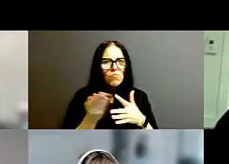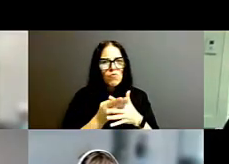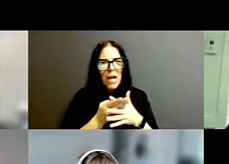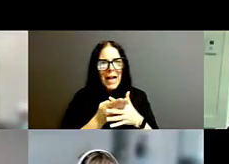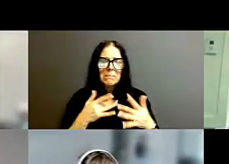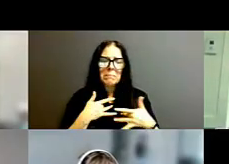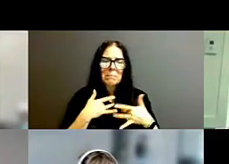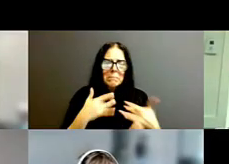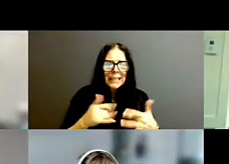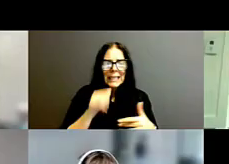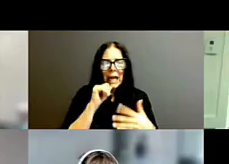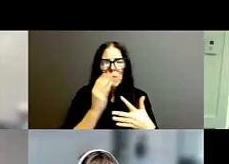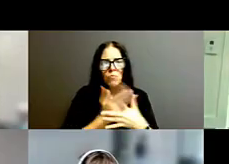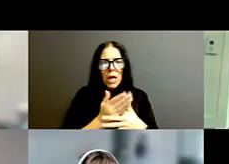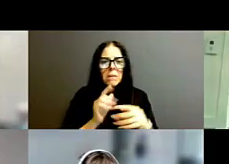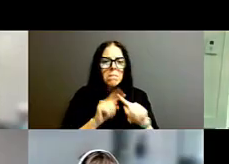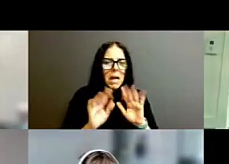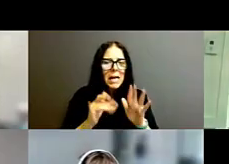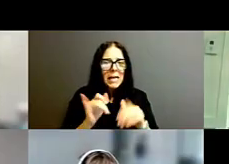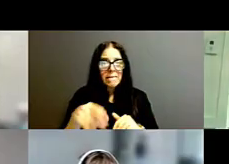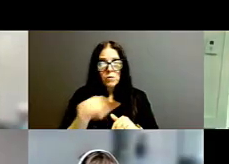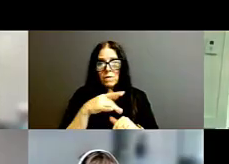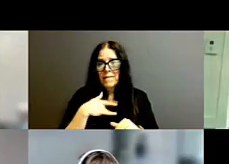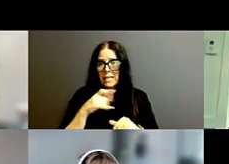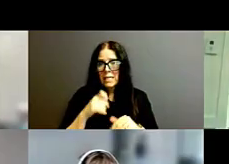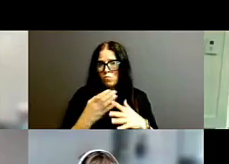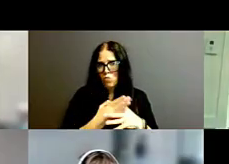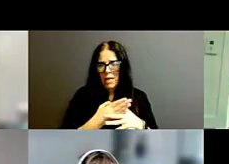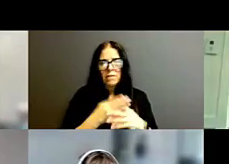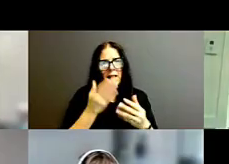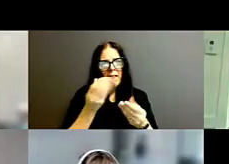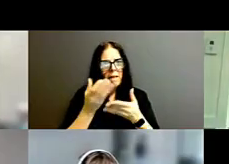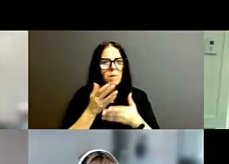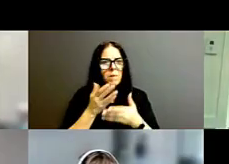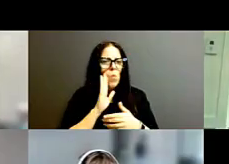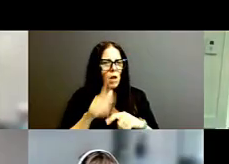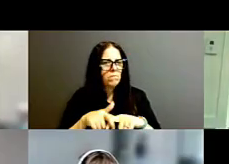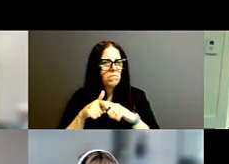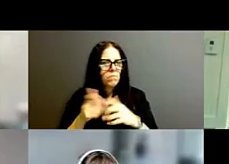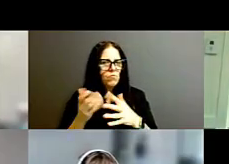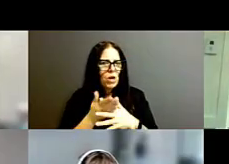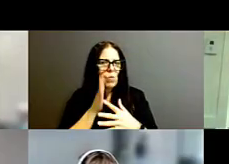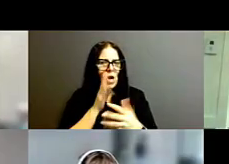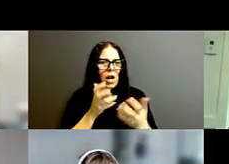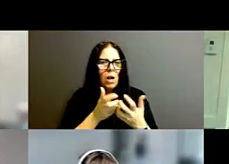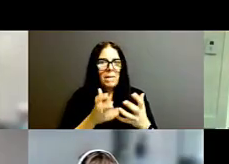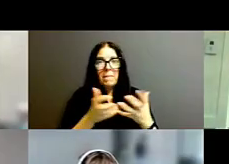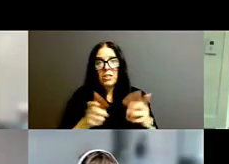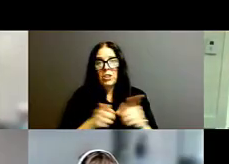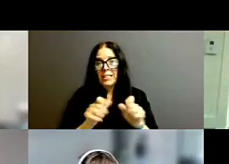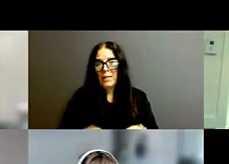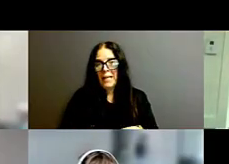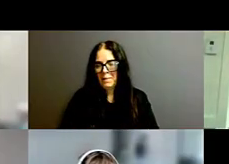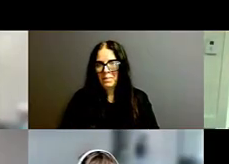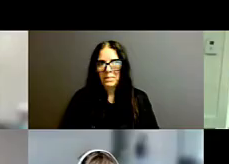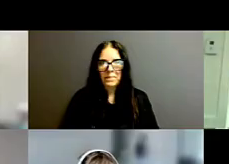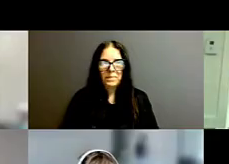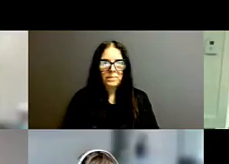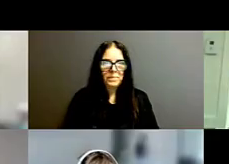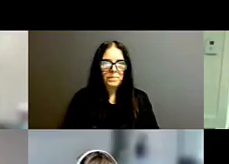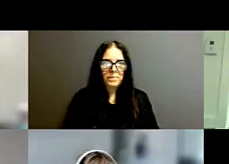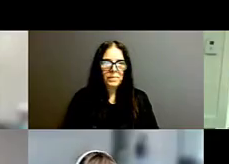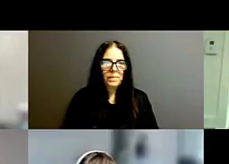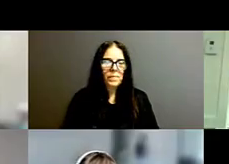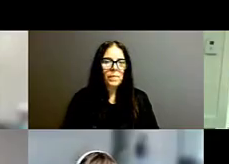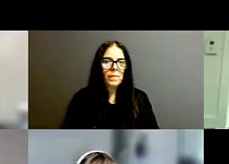do those during that time, but if you feel we need to, please let me know and we'll accommodate as much as we can. Now,